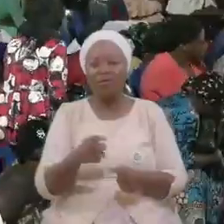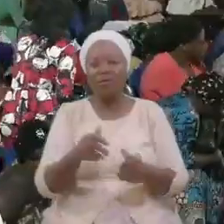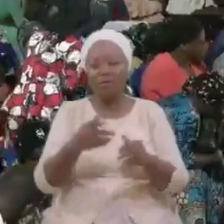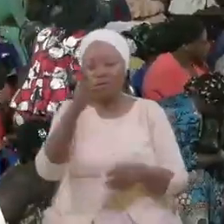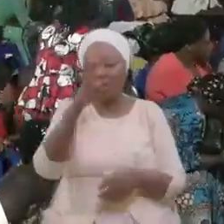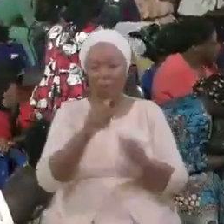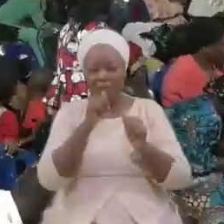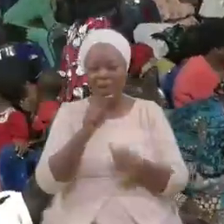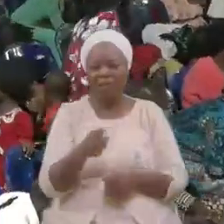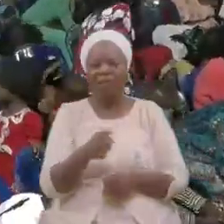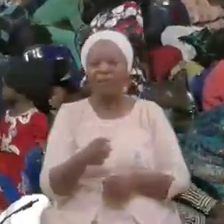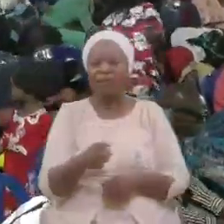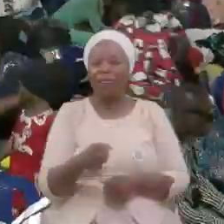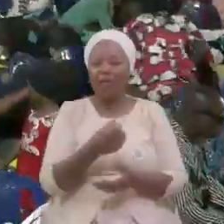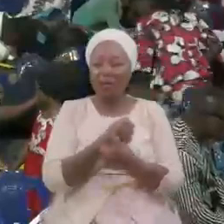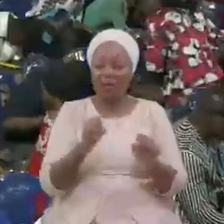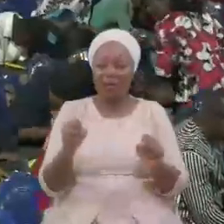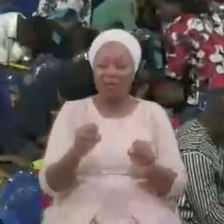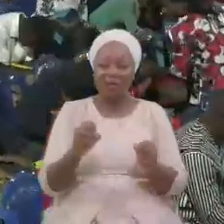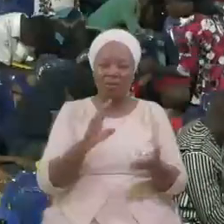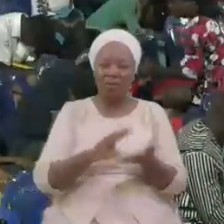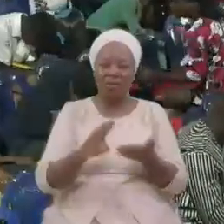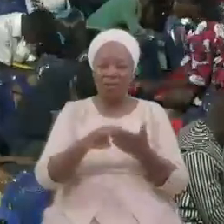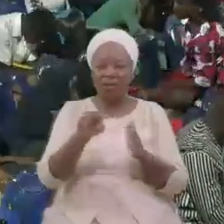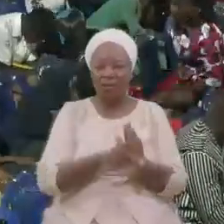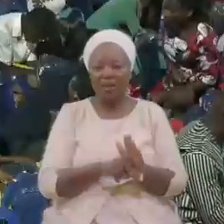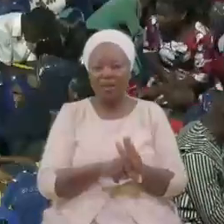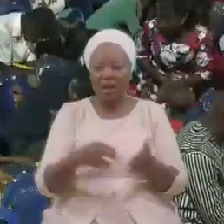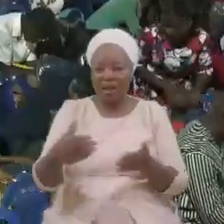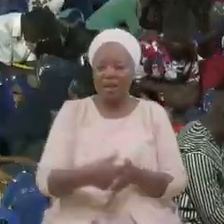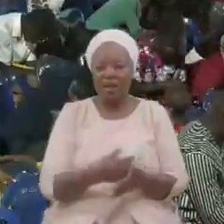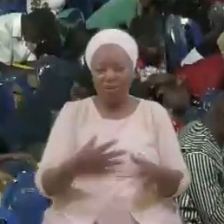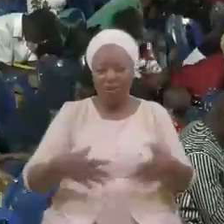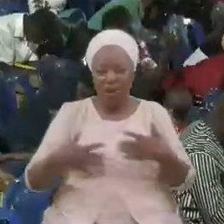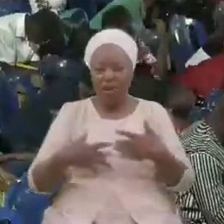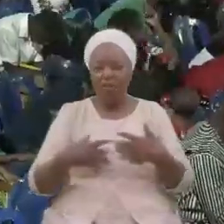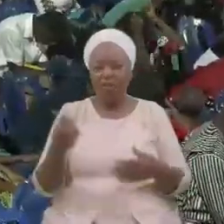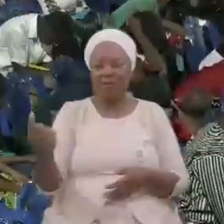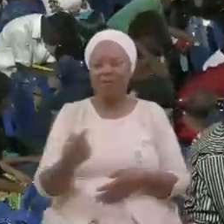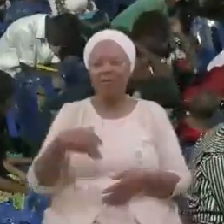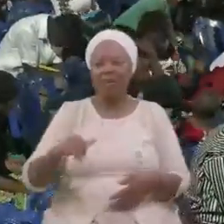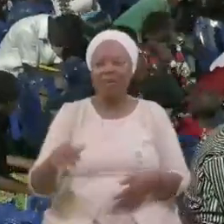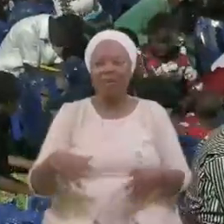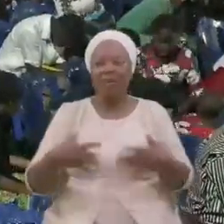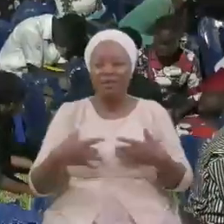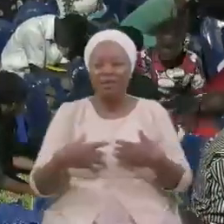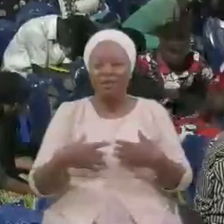there. Salvation, forgiveness, new life, eternal life. Raise up that hand. God bless you. I can see you there.